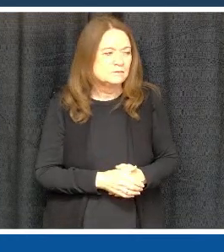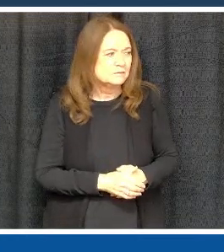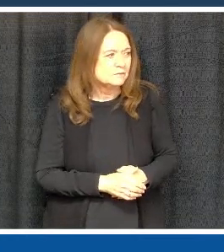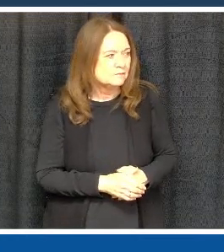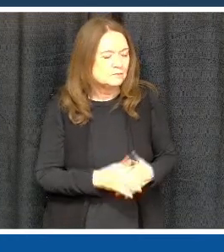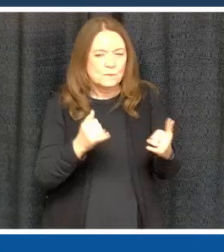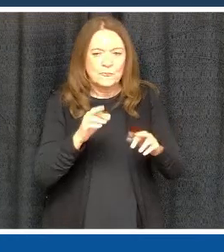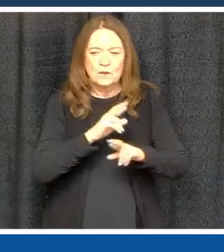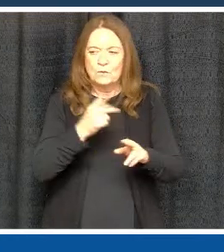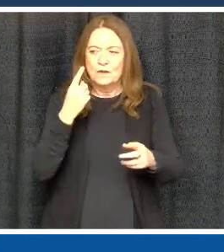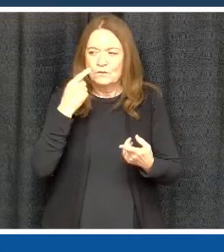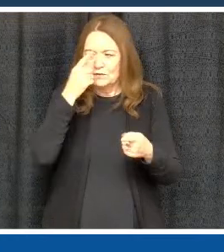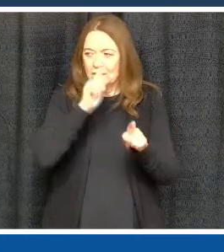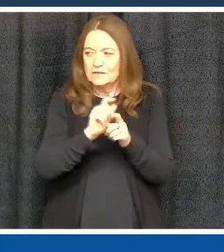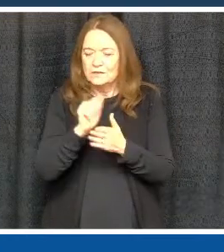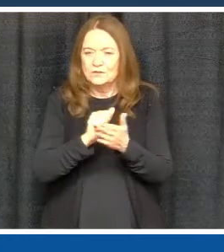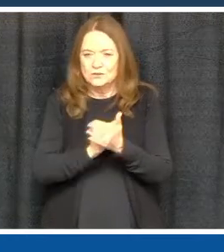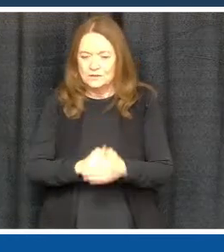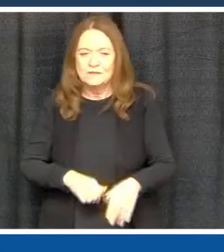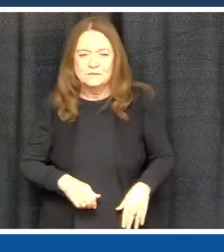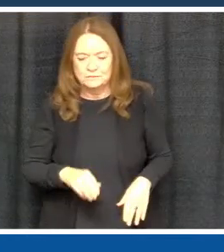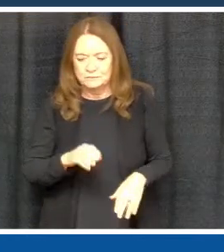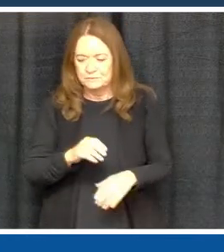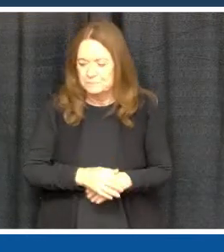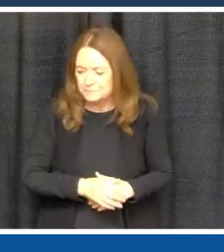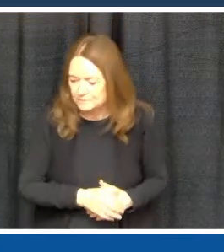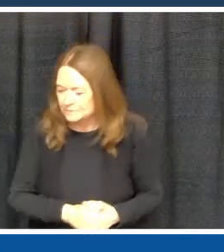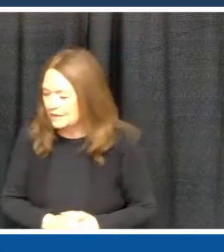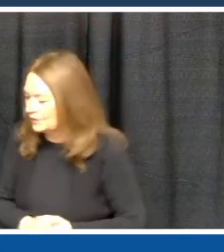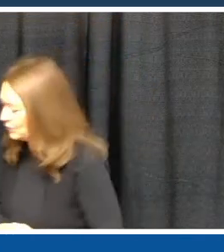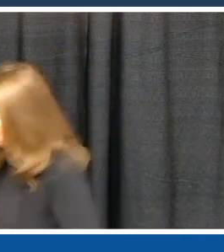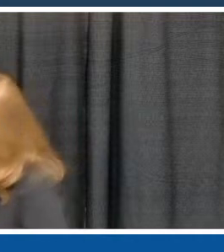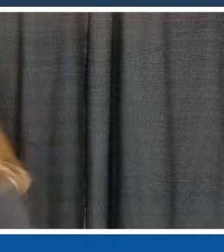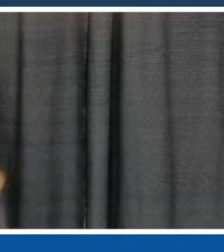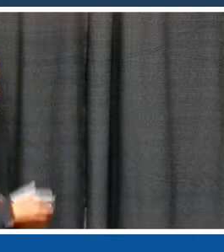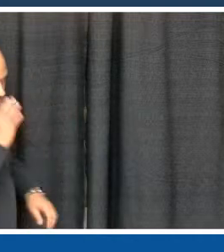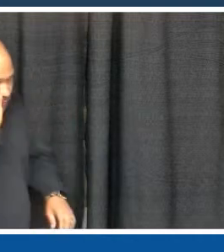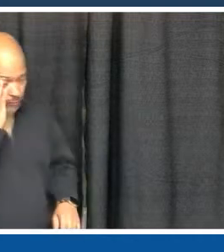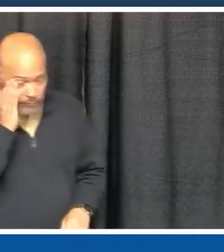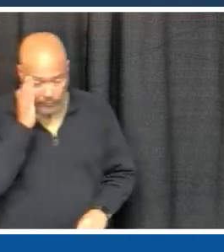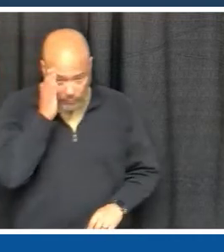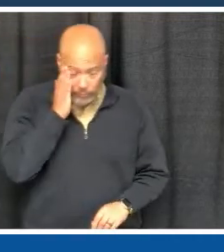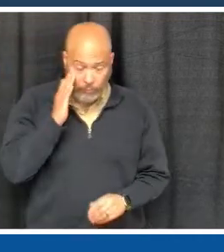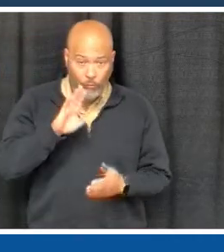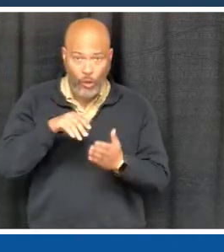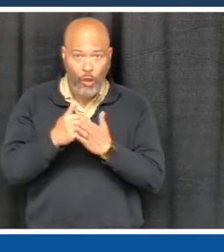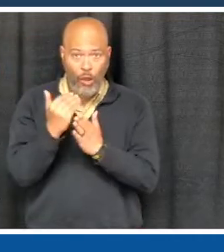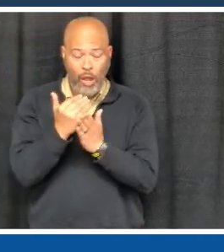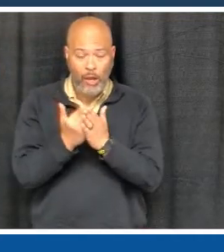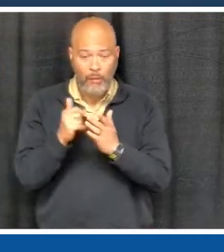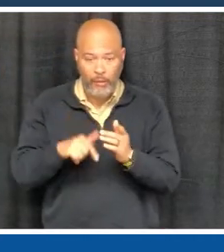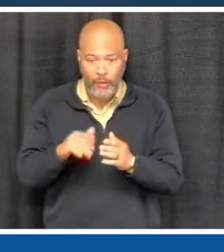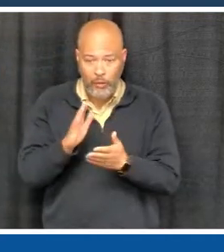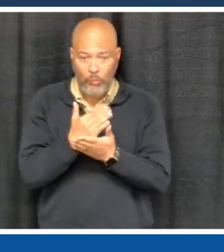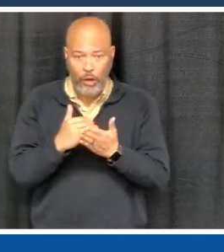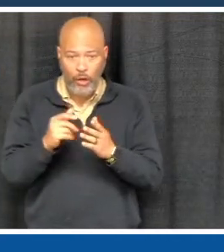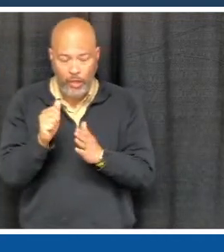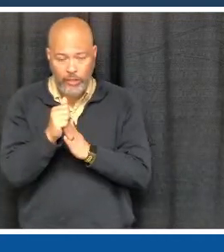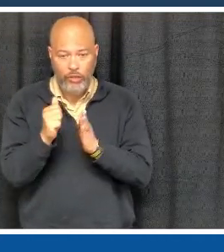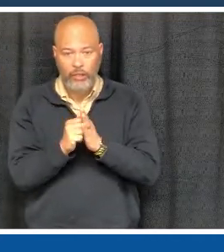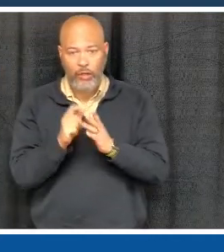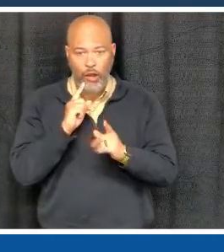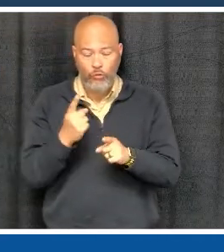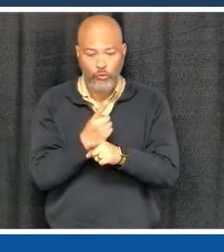We're now ready for the consent agenda. Madam Clerk, please. All items in this portion of the agenda are considered